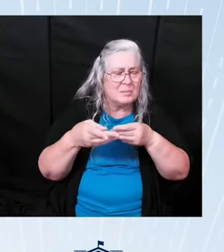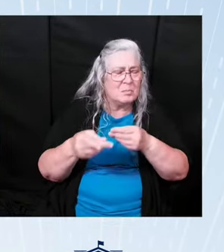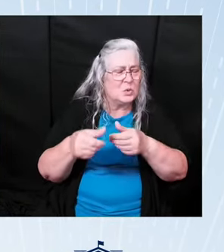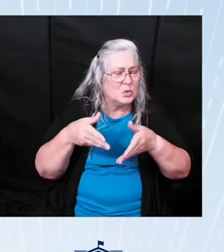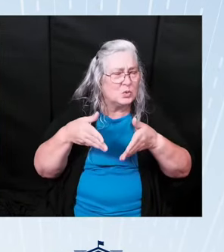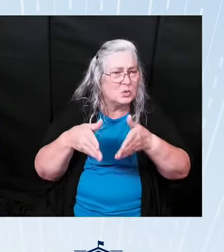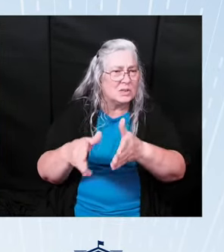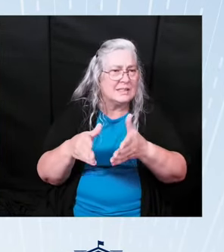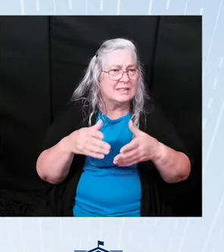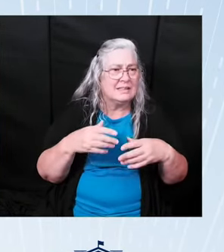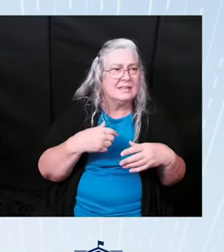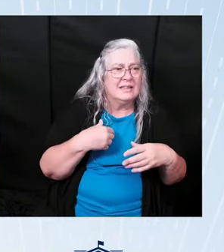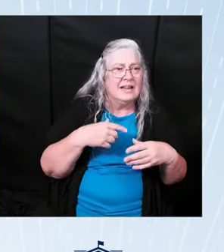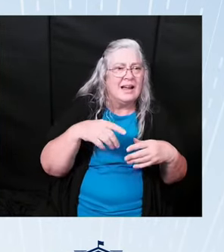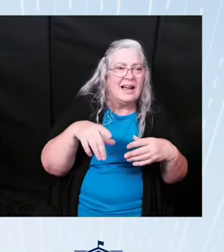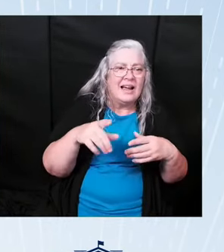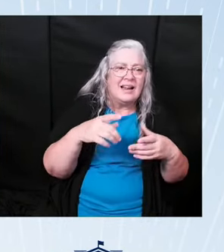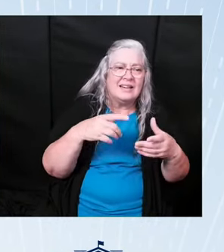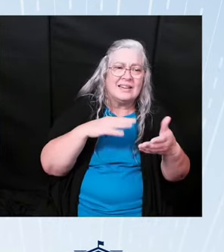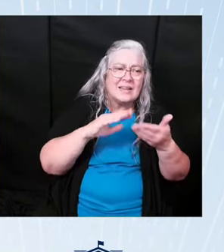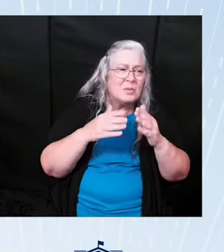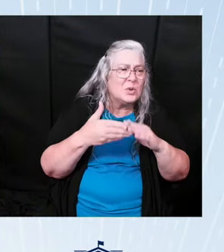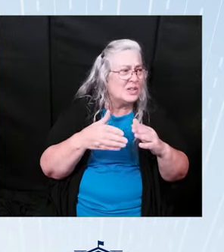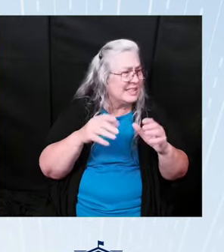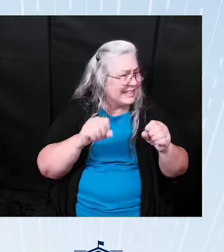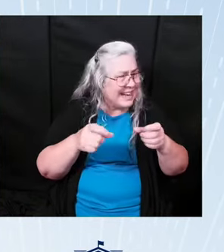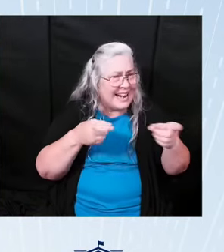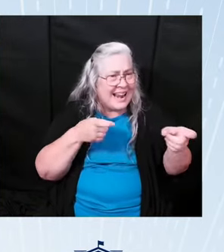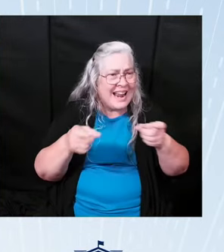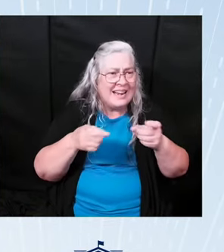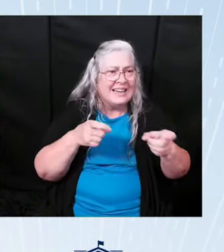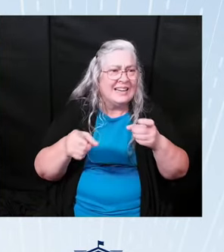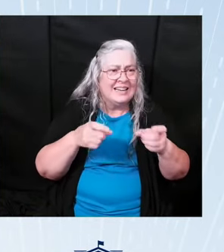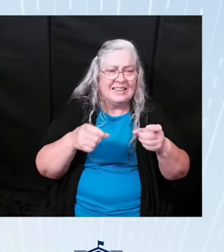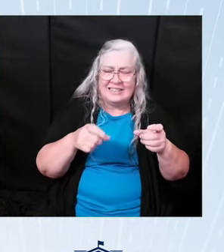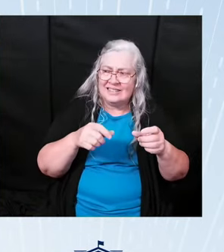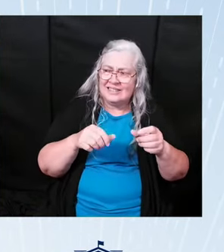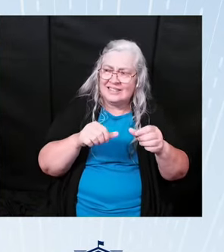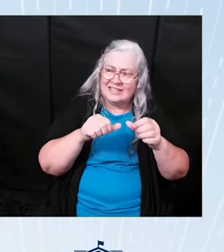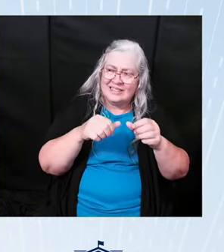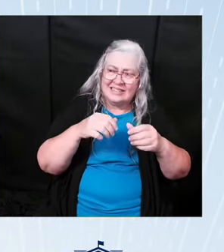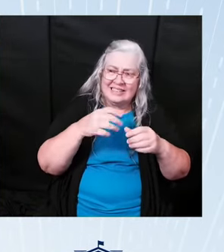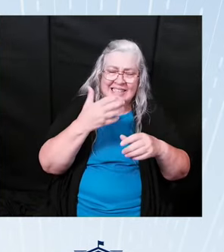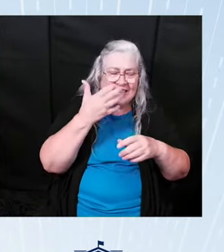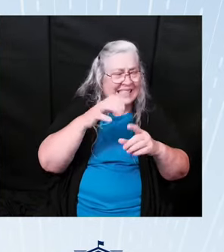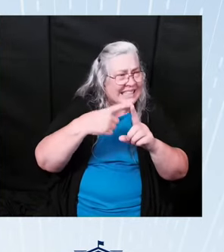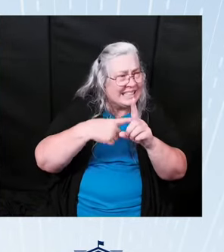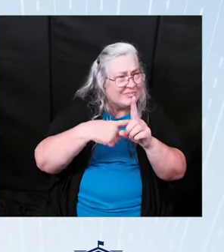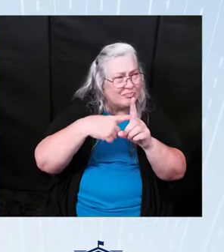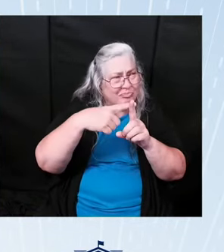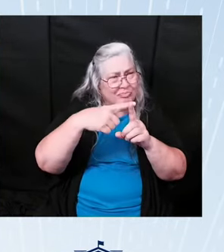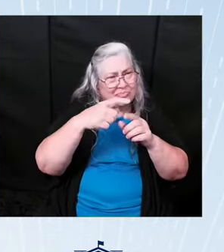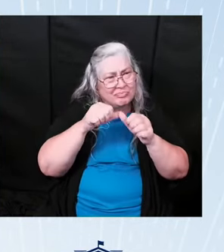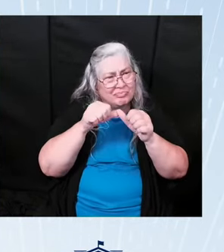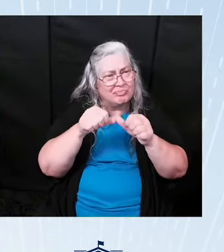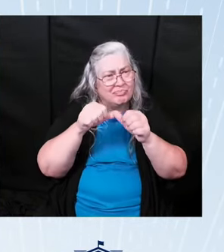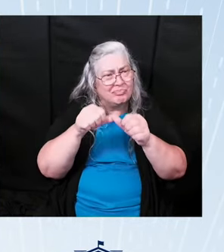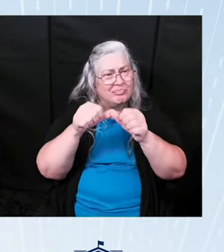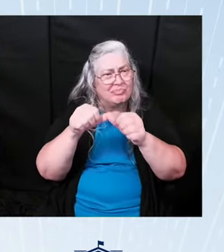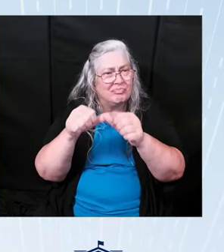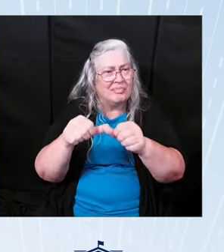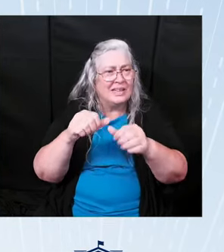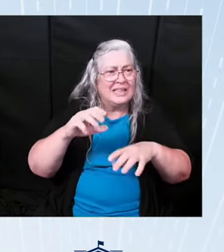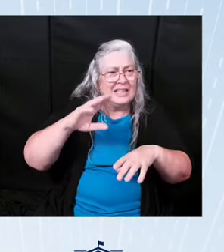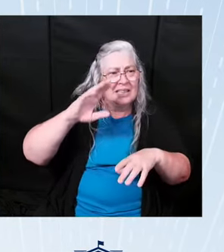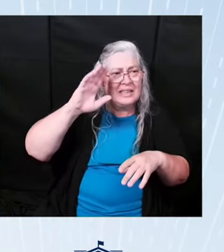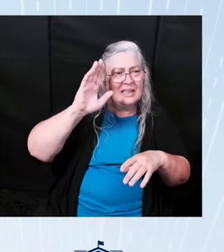and floods. You all know the crises that our communities face. In the city of Madison, we've been working hard. We're